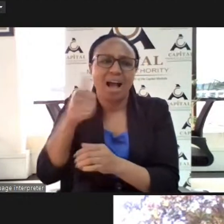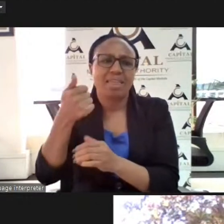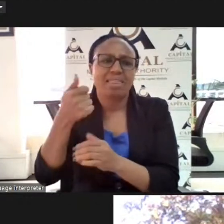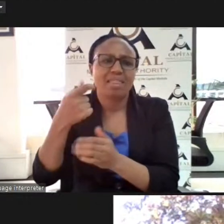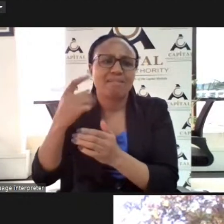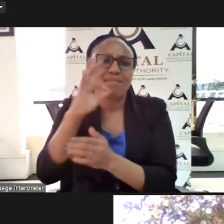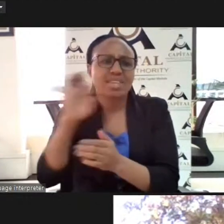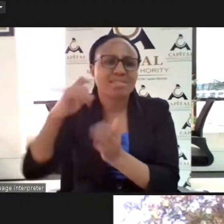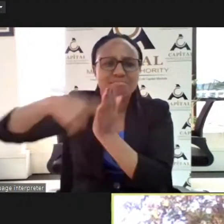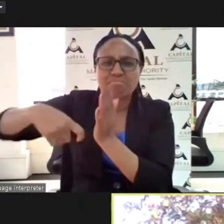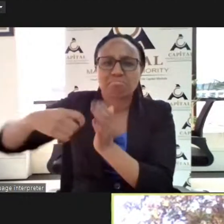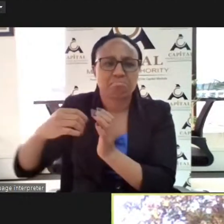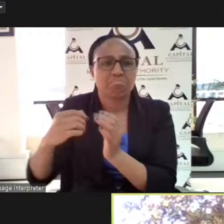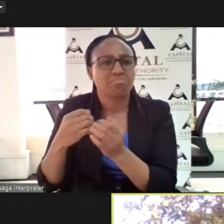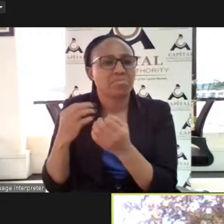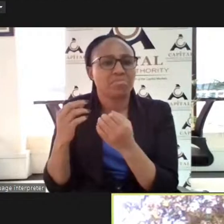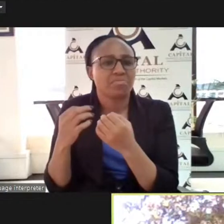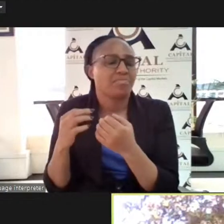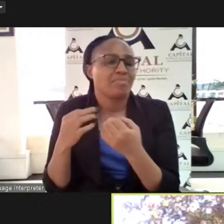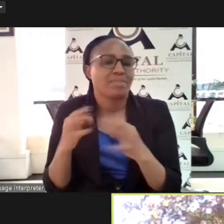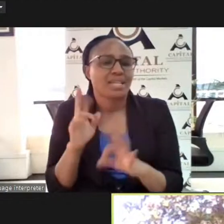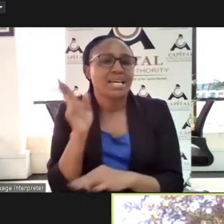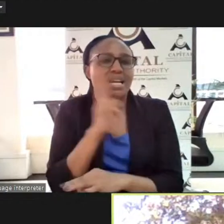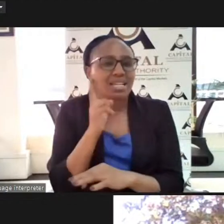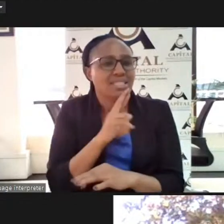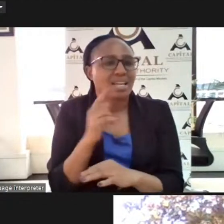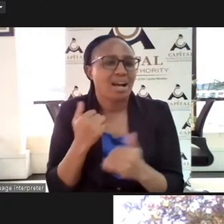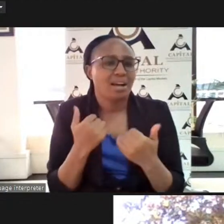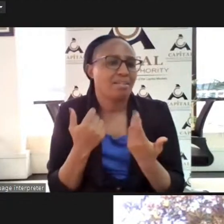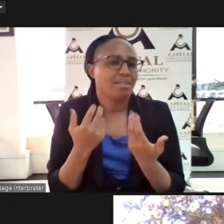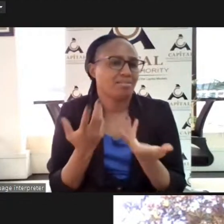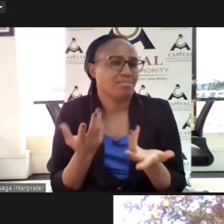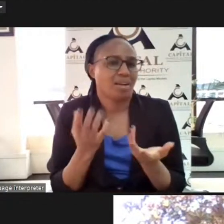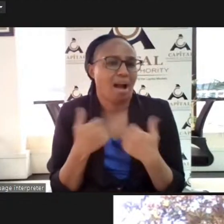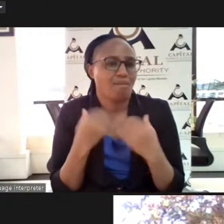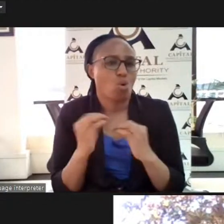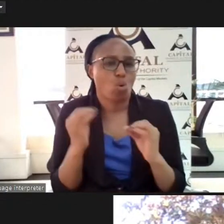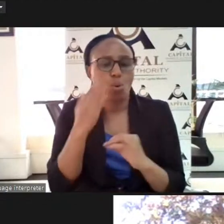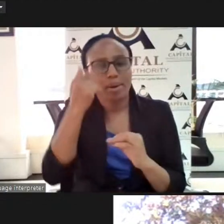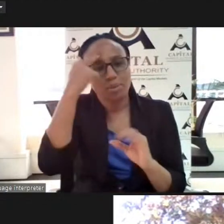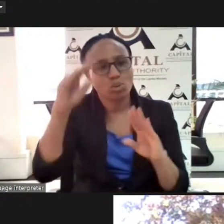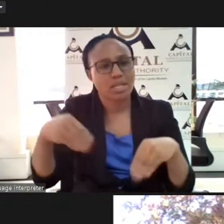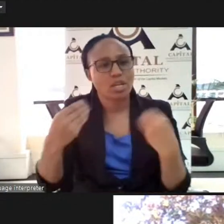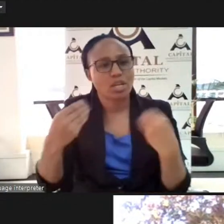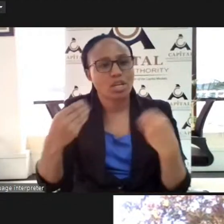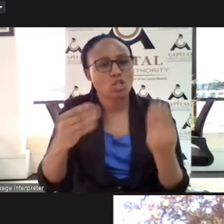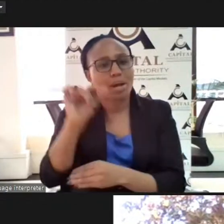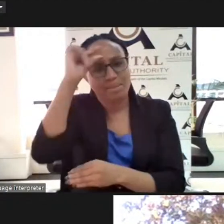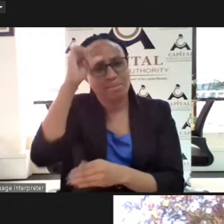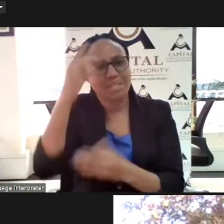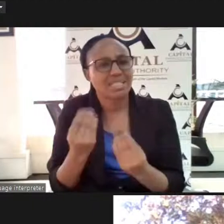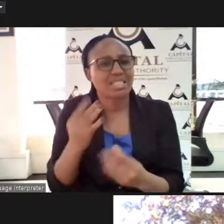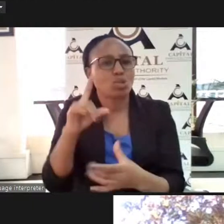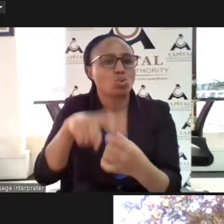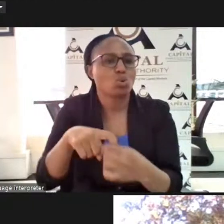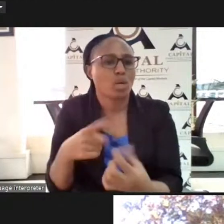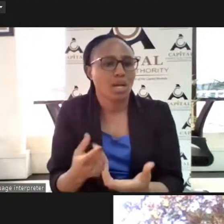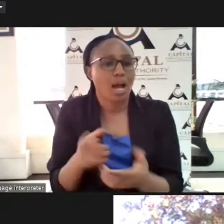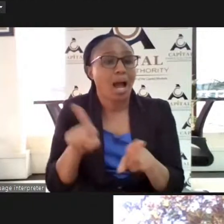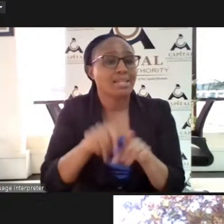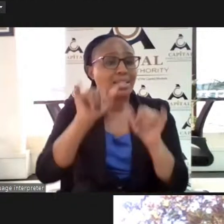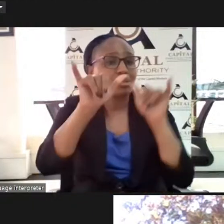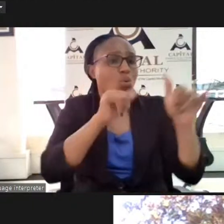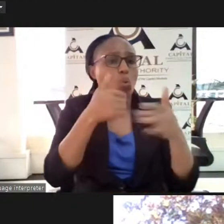It's risk-free because it's issued by the government, and it's fairly easy to get into. So as a diasporan, wherever it is you are